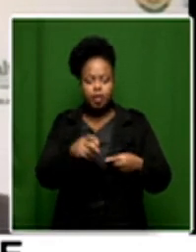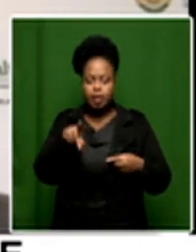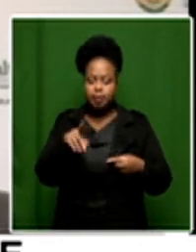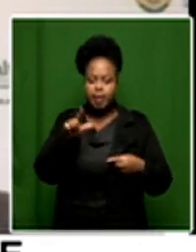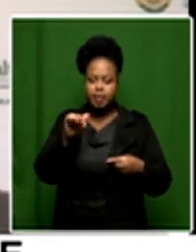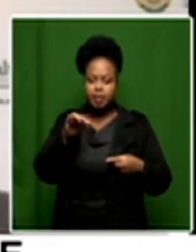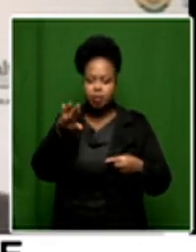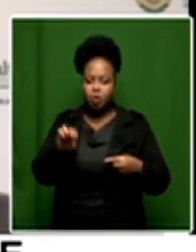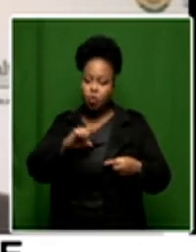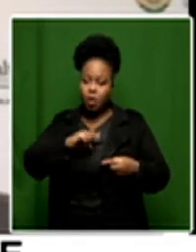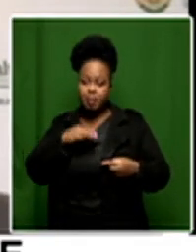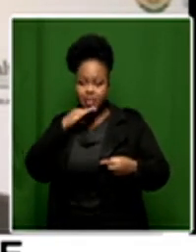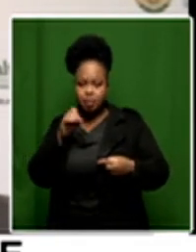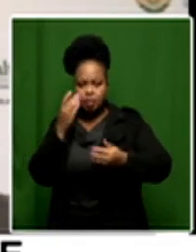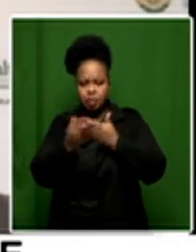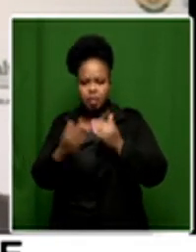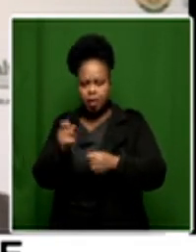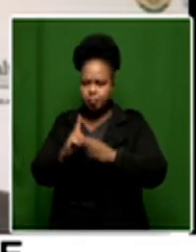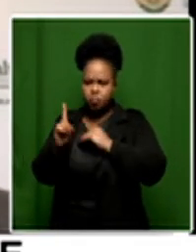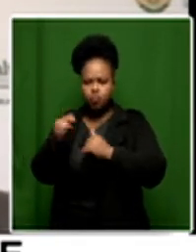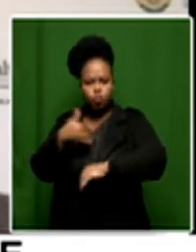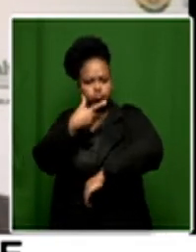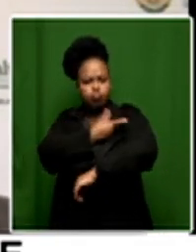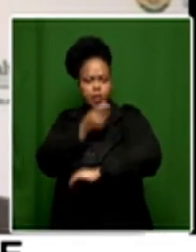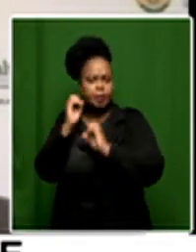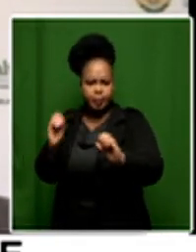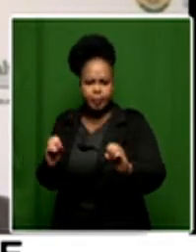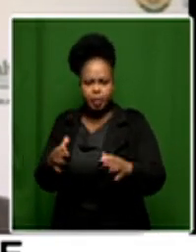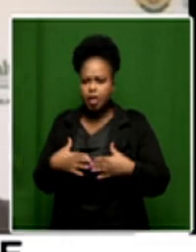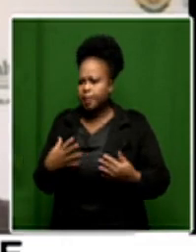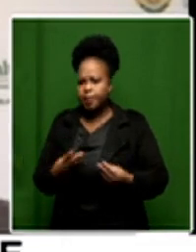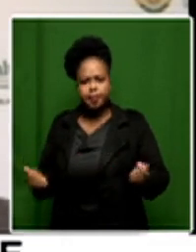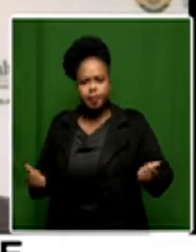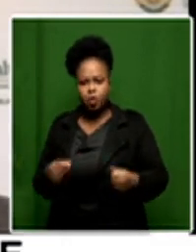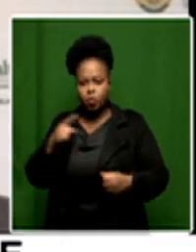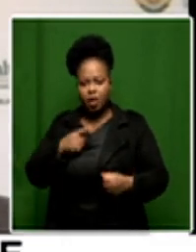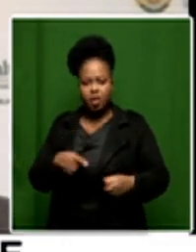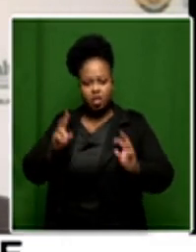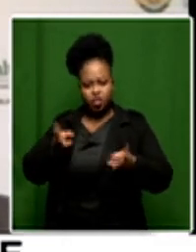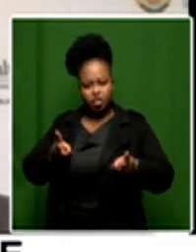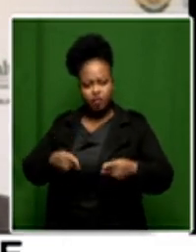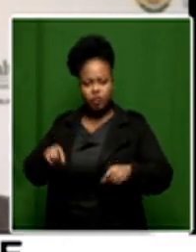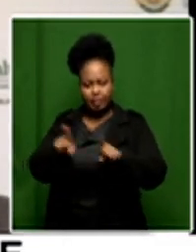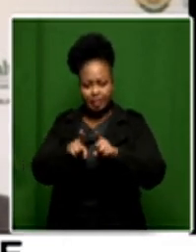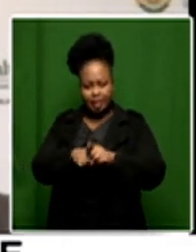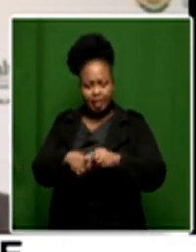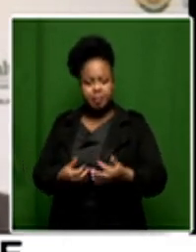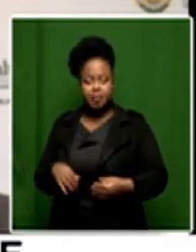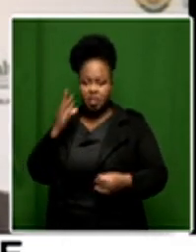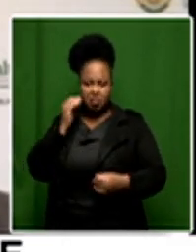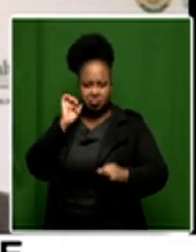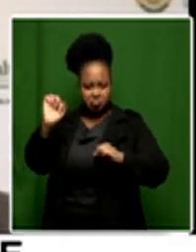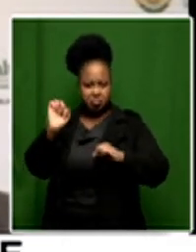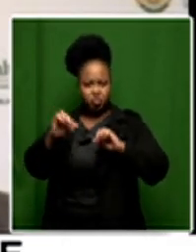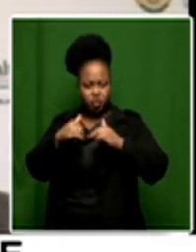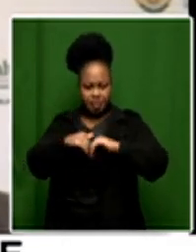which means some people will go without the drug. Some people do get better without that drug because of the nature of the ailment that they are going through.